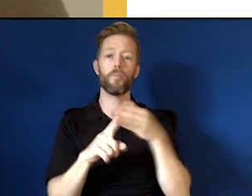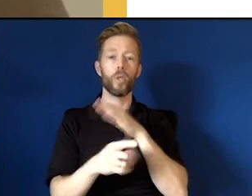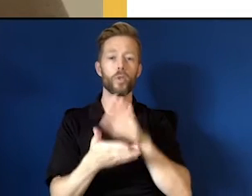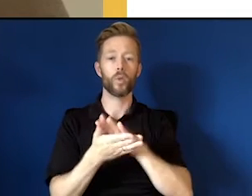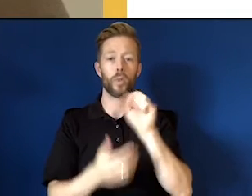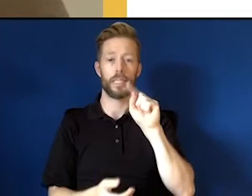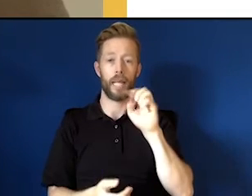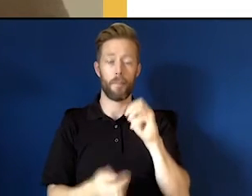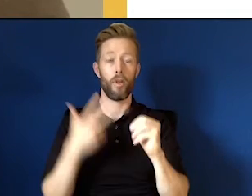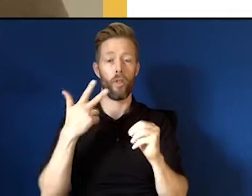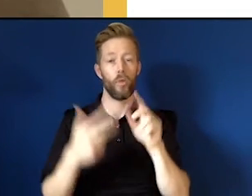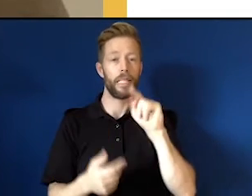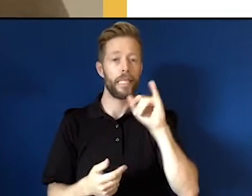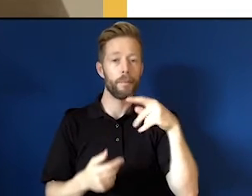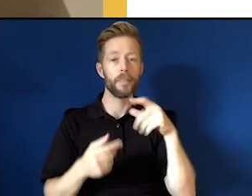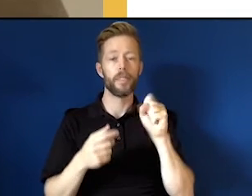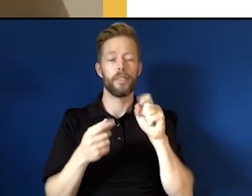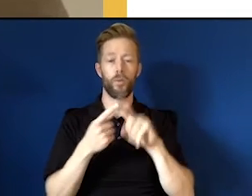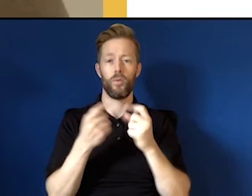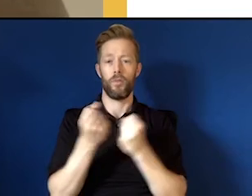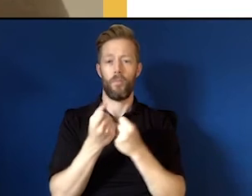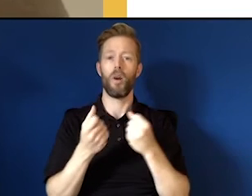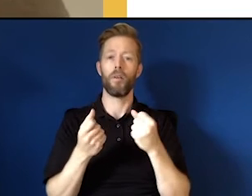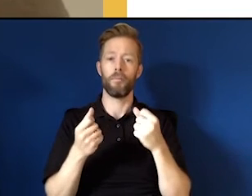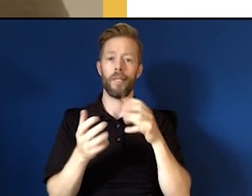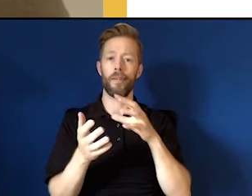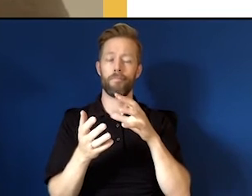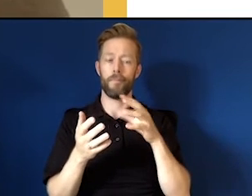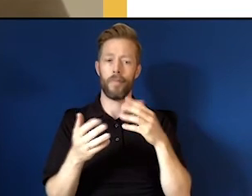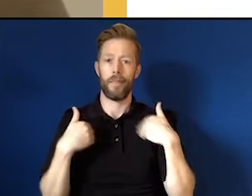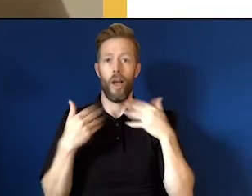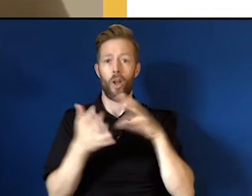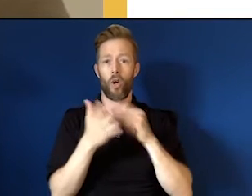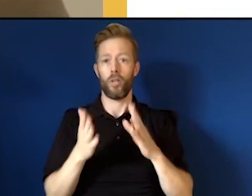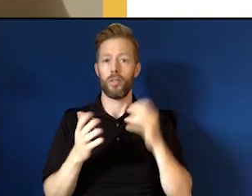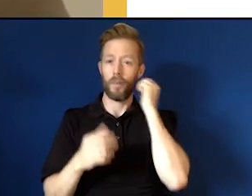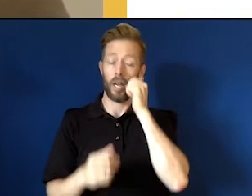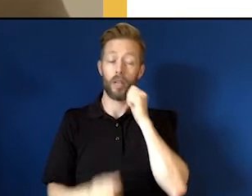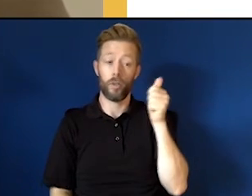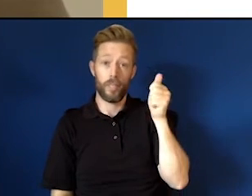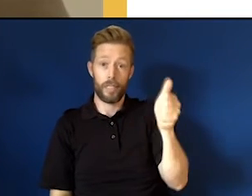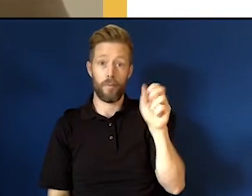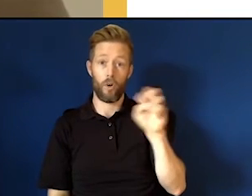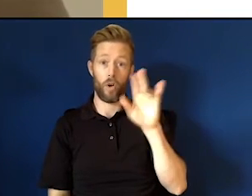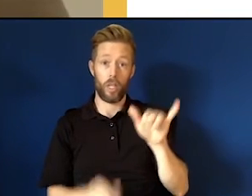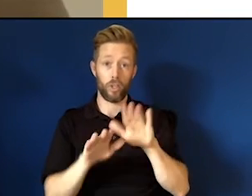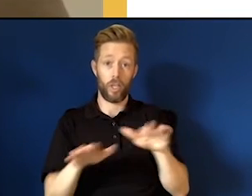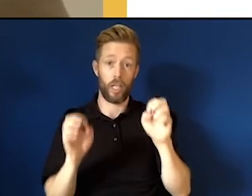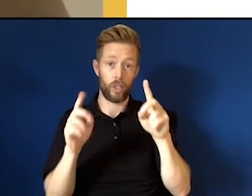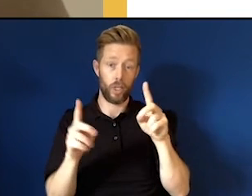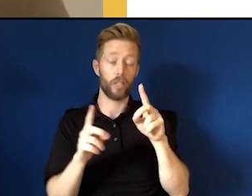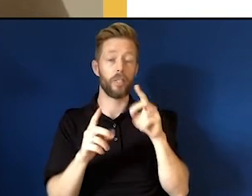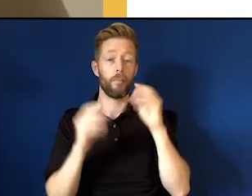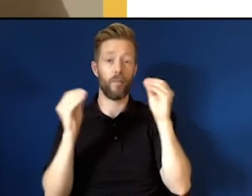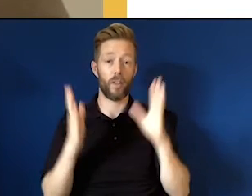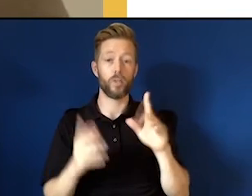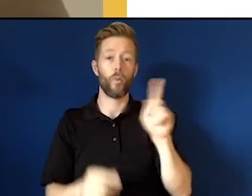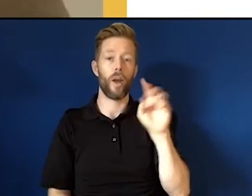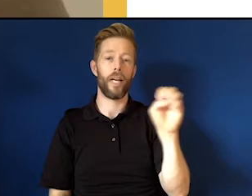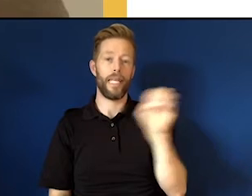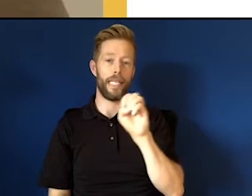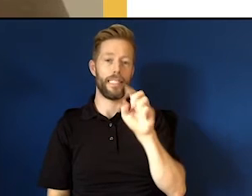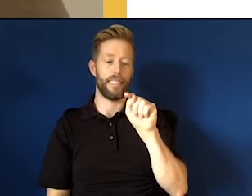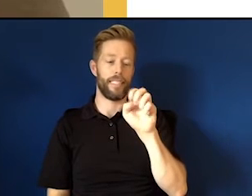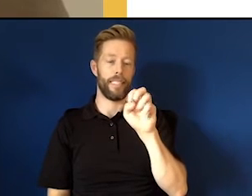STEM, 3 tips to support young learners every day. Alyssa is an associate professor of early childhood education at